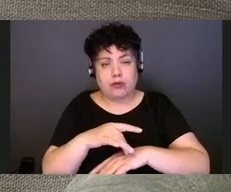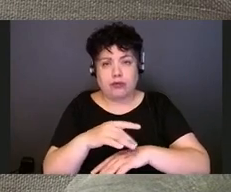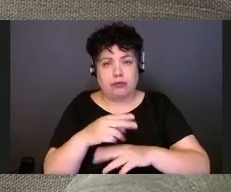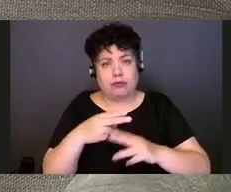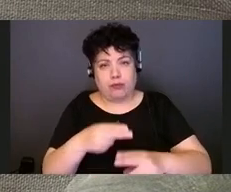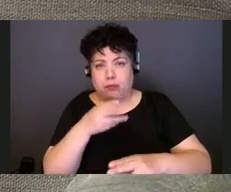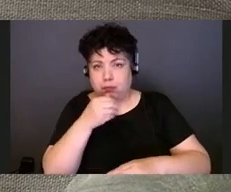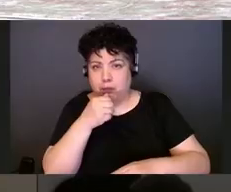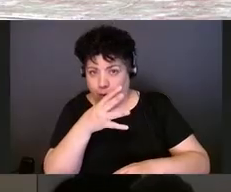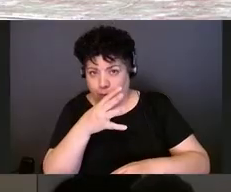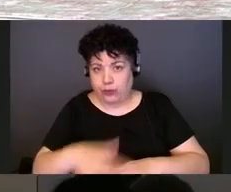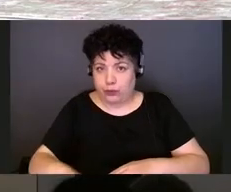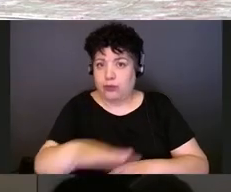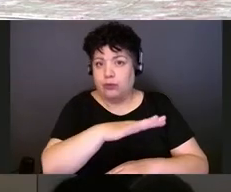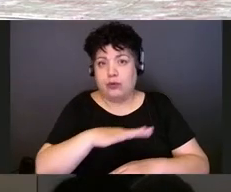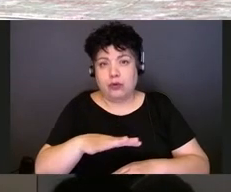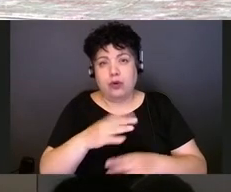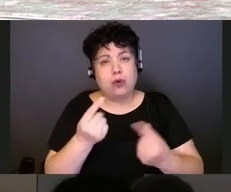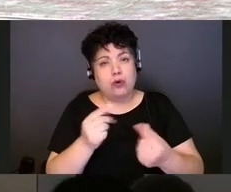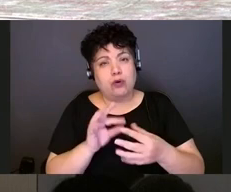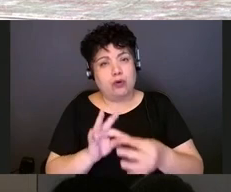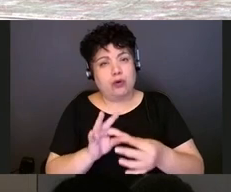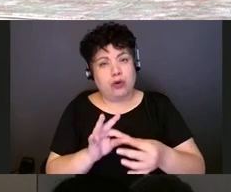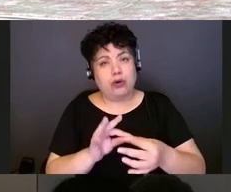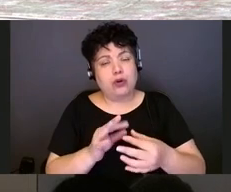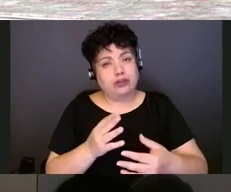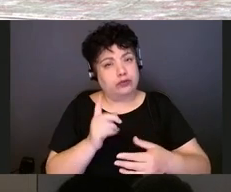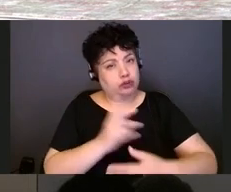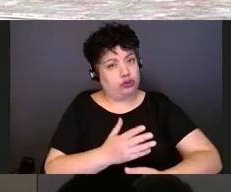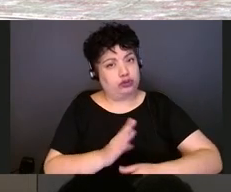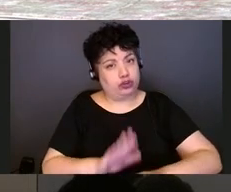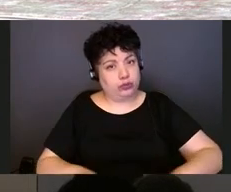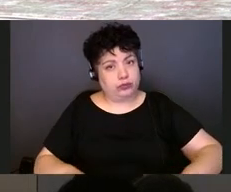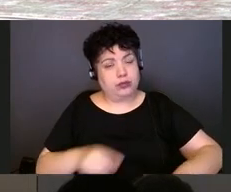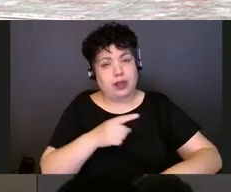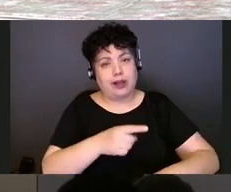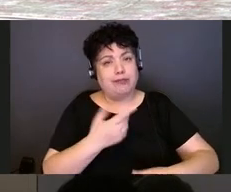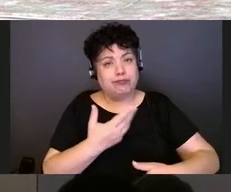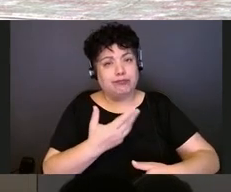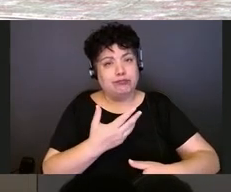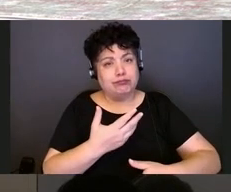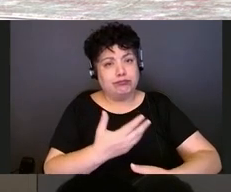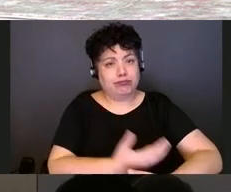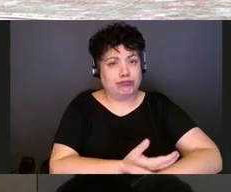of that to children and rocking them and comforting them.